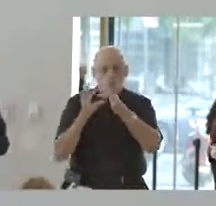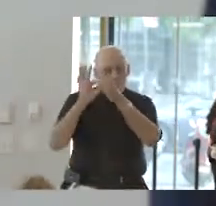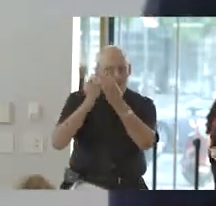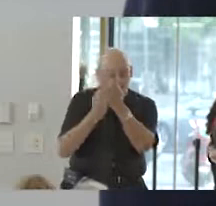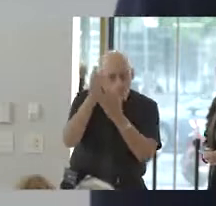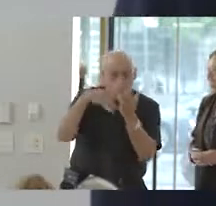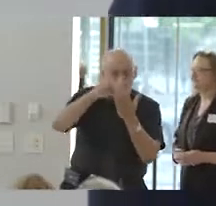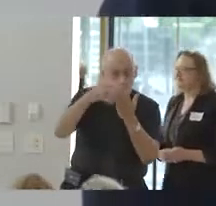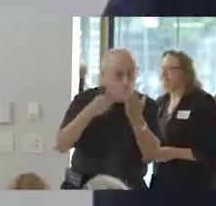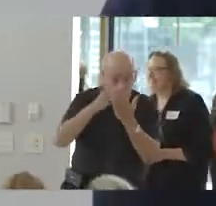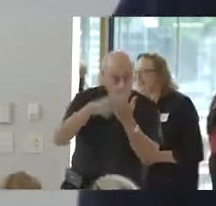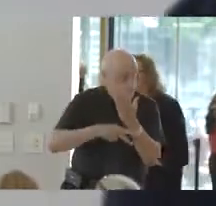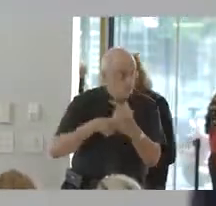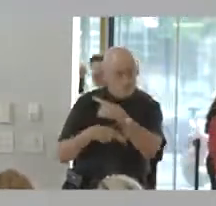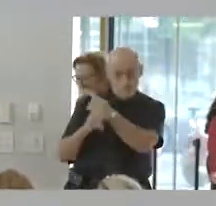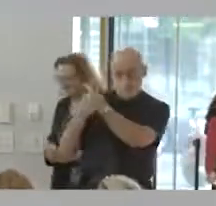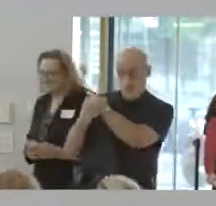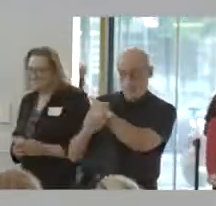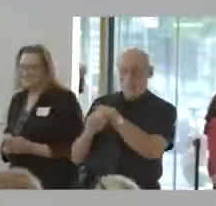program. Nora?